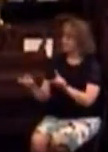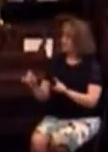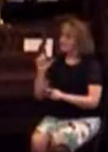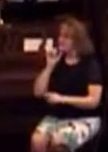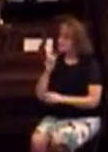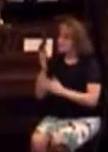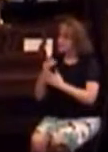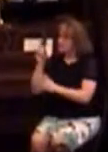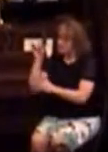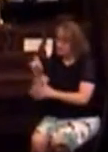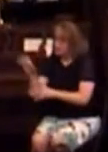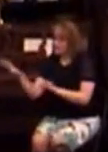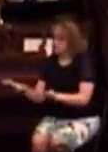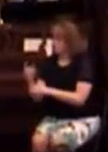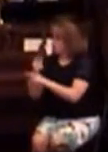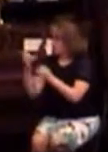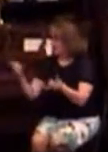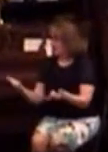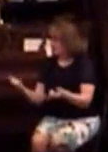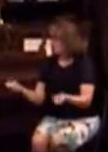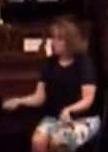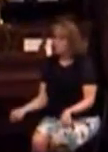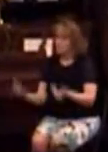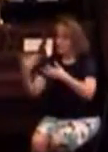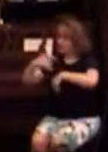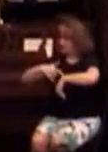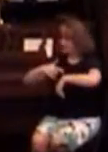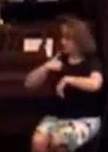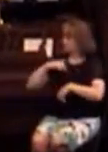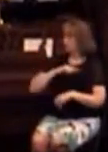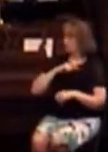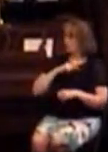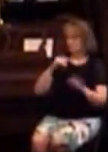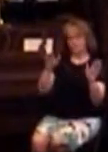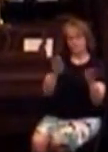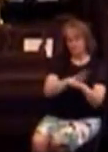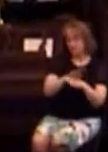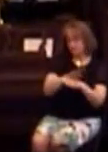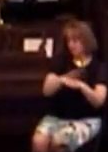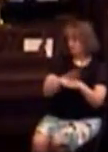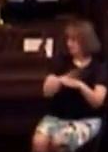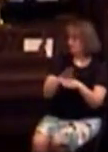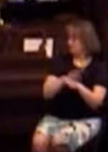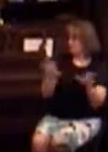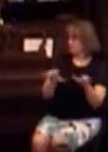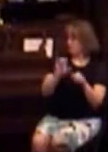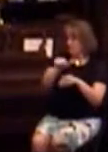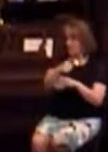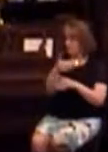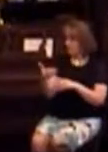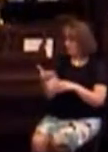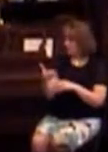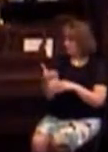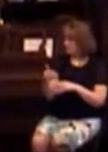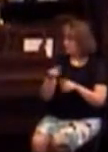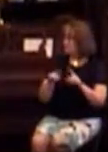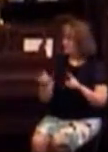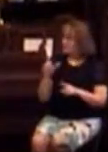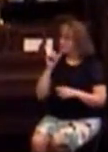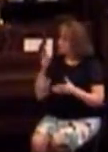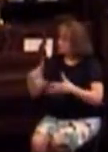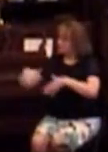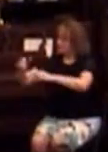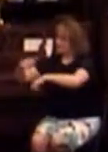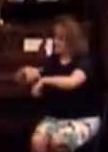tend to spend our time parked over here and we don't get around to doing it. The author of the book has a chart, Seven Habits of Highly Effective People. He has a chart in